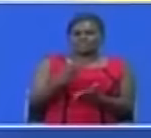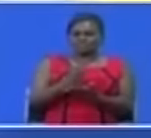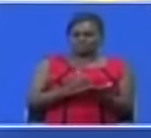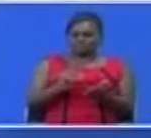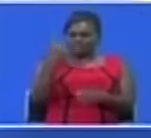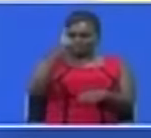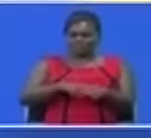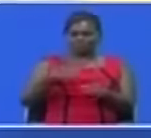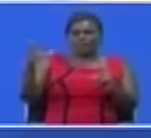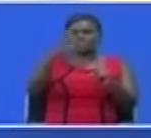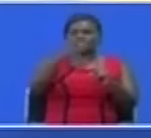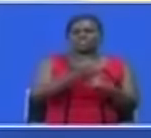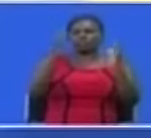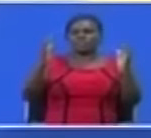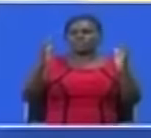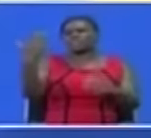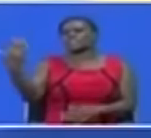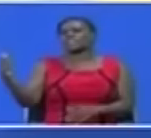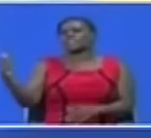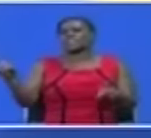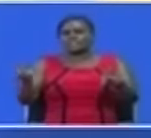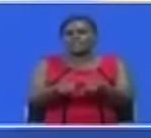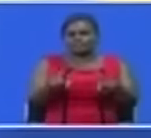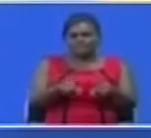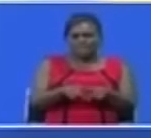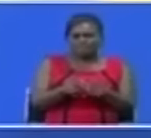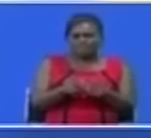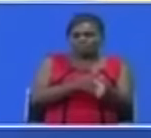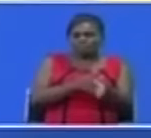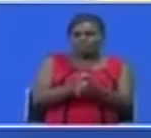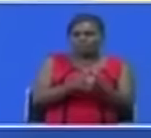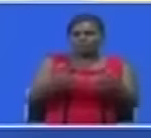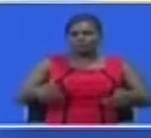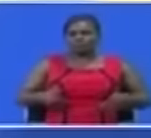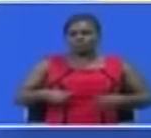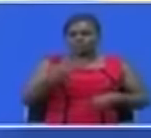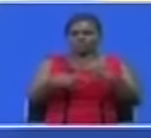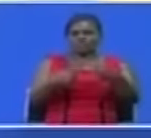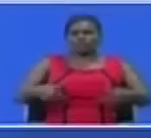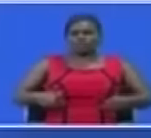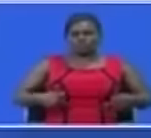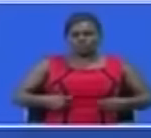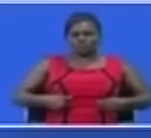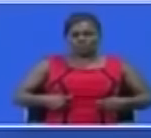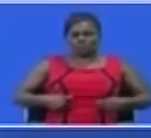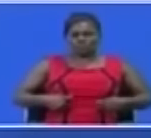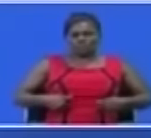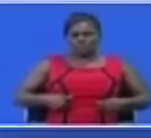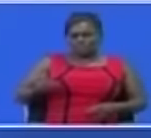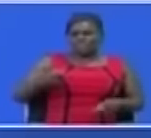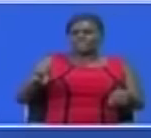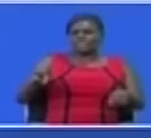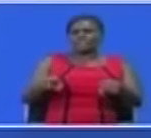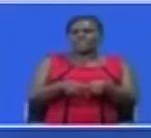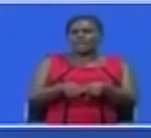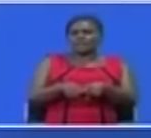me to accomplish great things, not only in school going to Stanford, but also to help inspire the youth and develop the youth, because we have to invest in ourselves. Ogwumike's